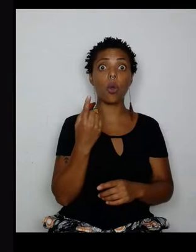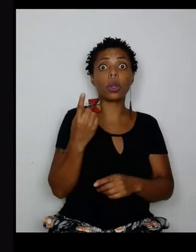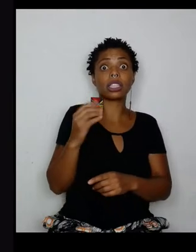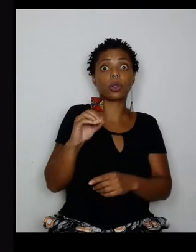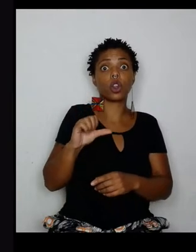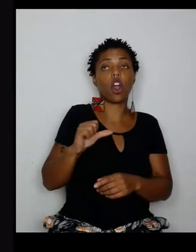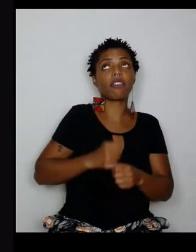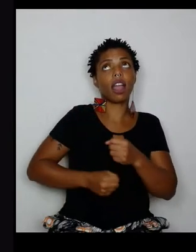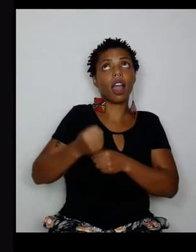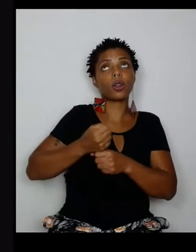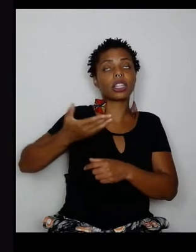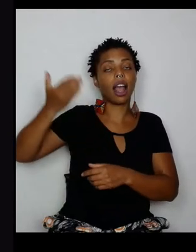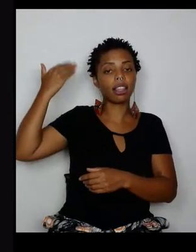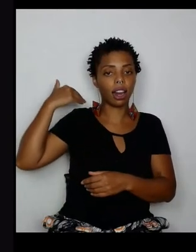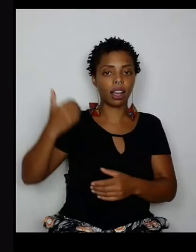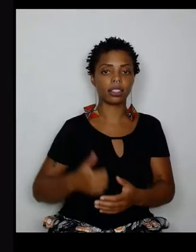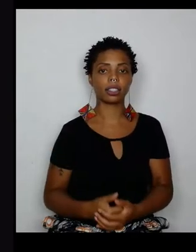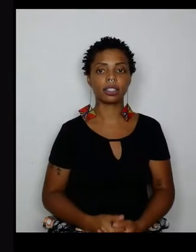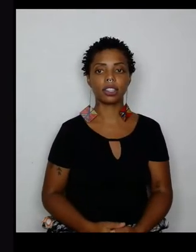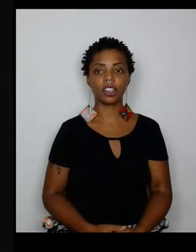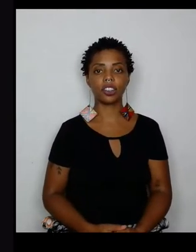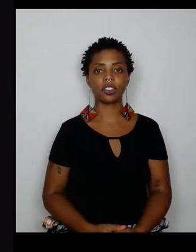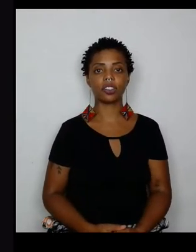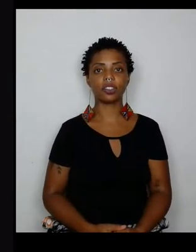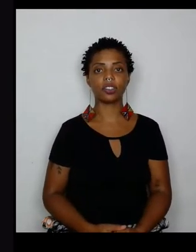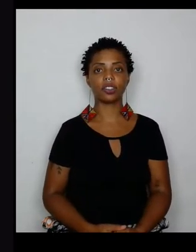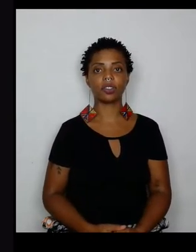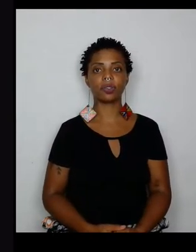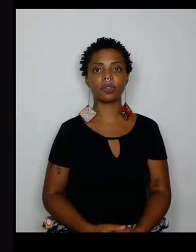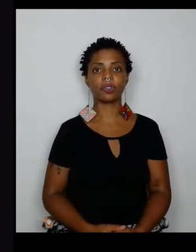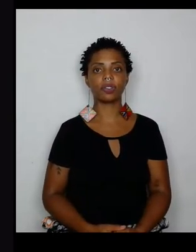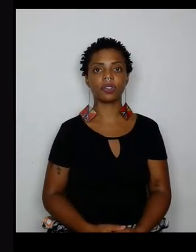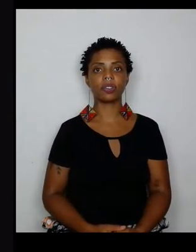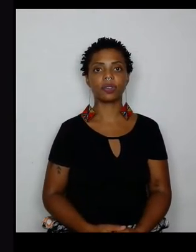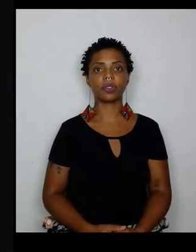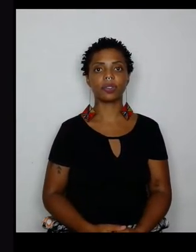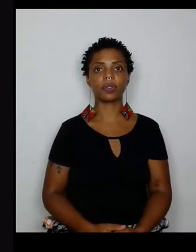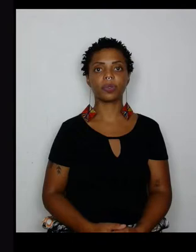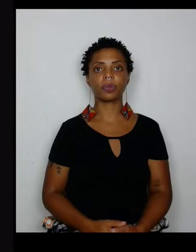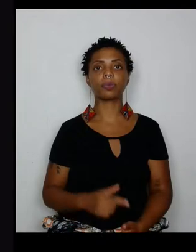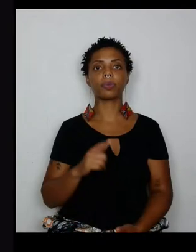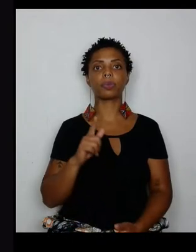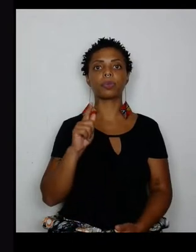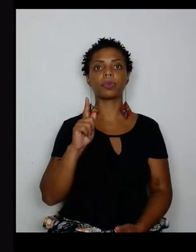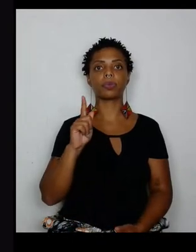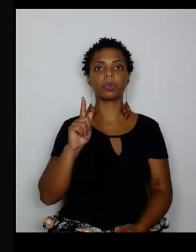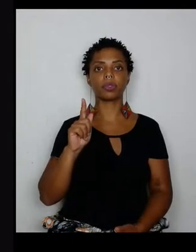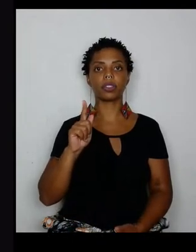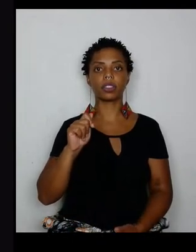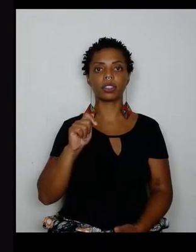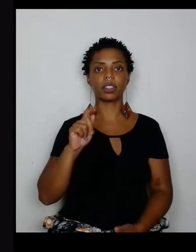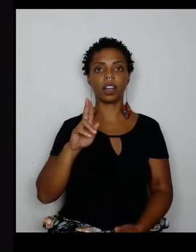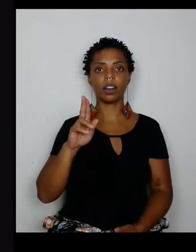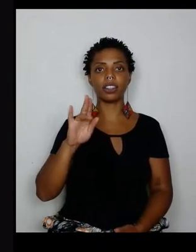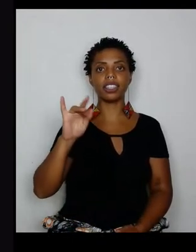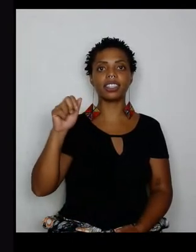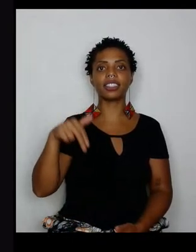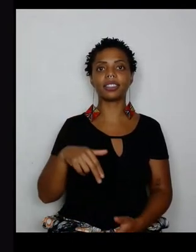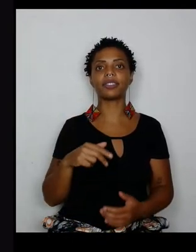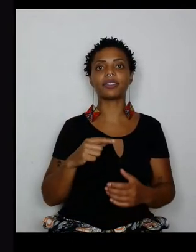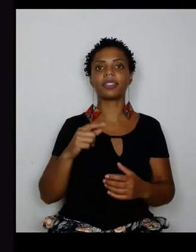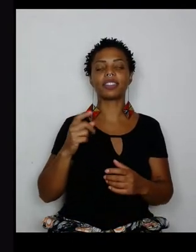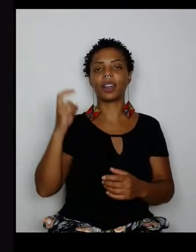gogan and cancel culture i would like to suggest that the right to represent has turned to the right to